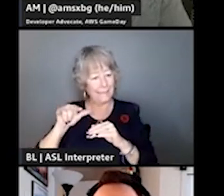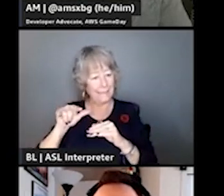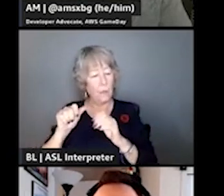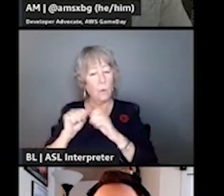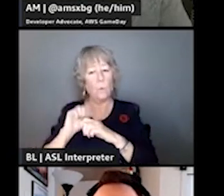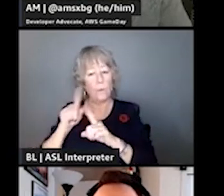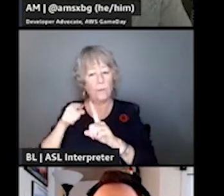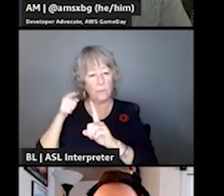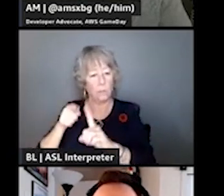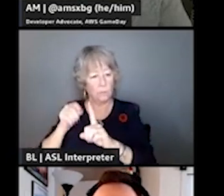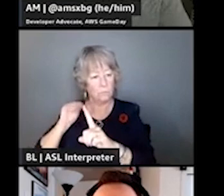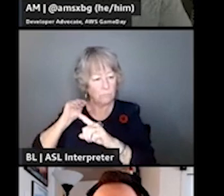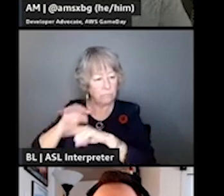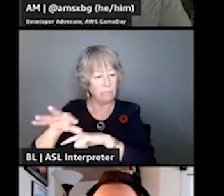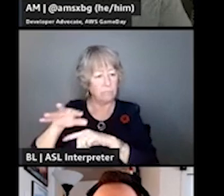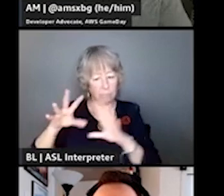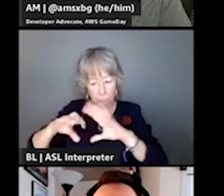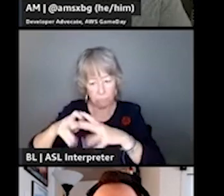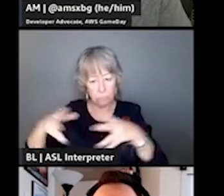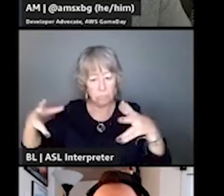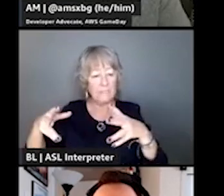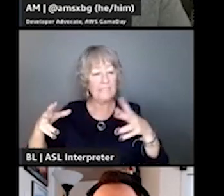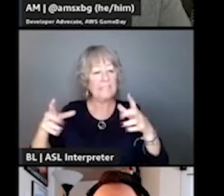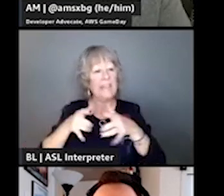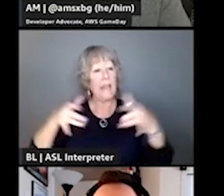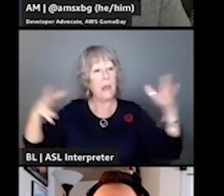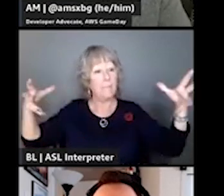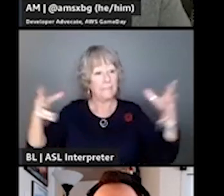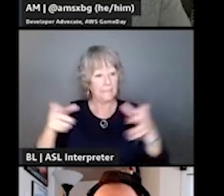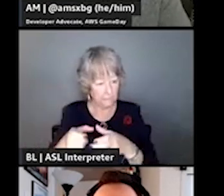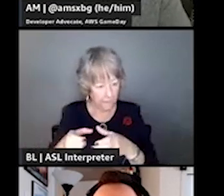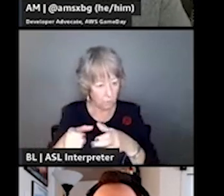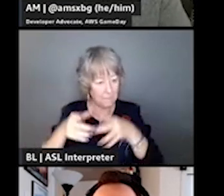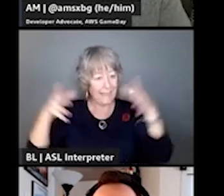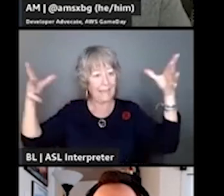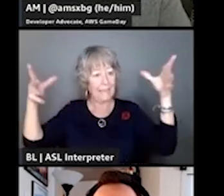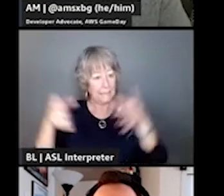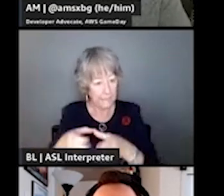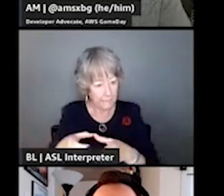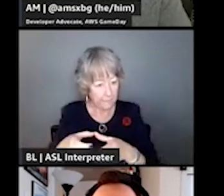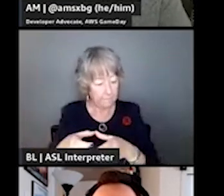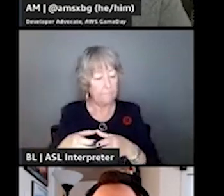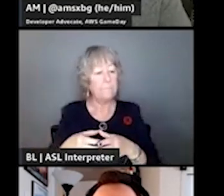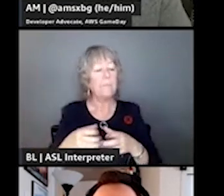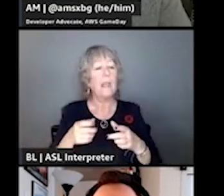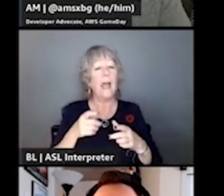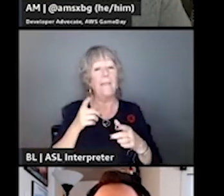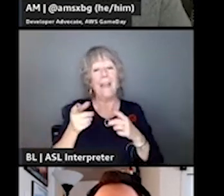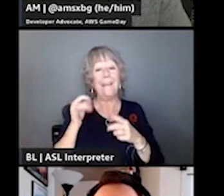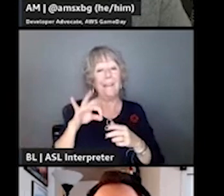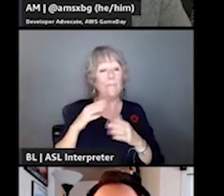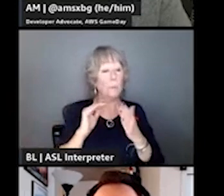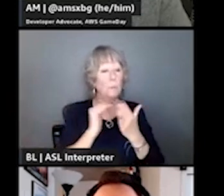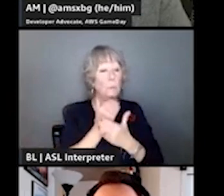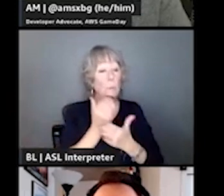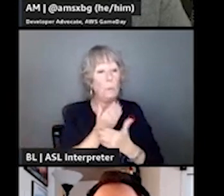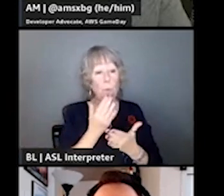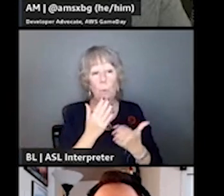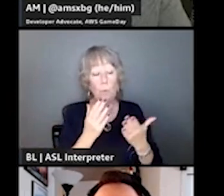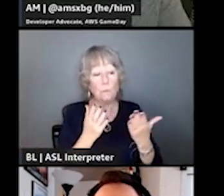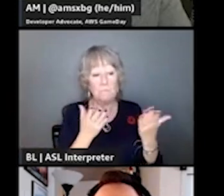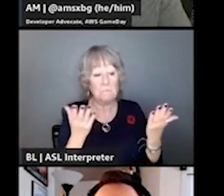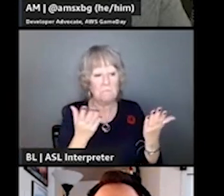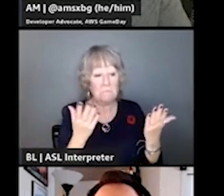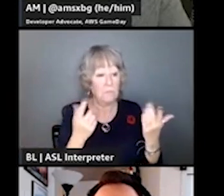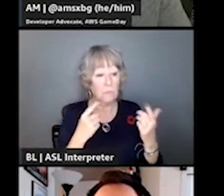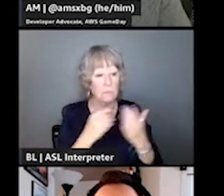in ingestion, scale up and scale down, that is scale in and scale out both. And similarly, if there is a news event, say, and you